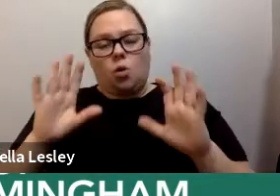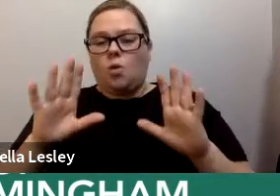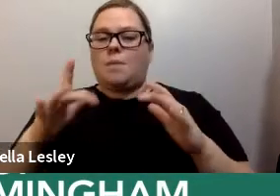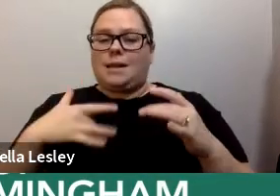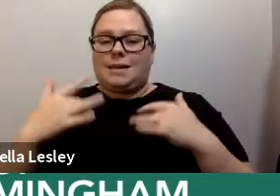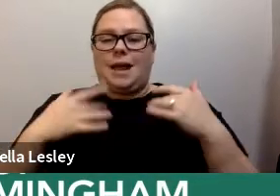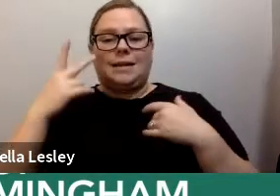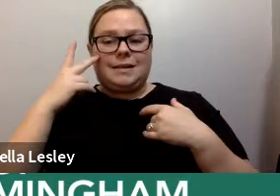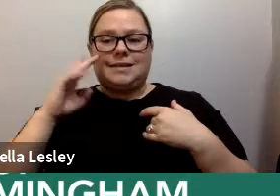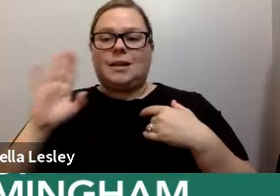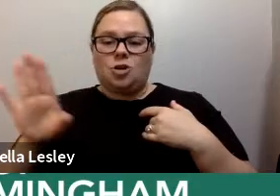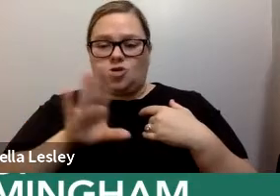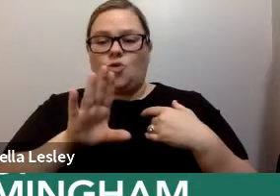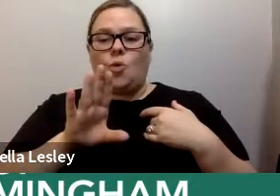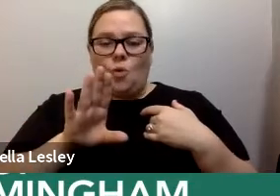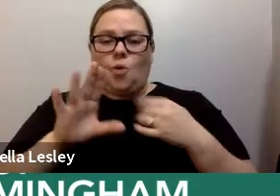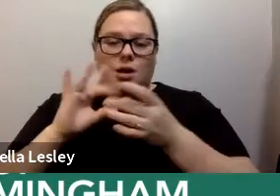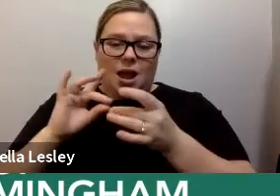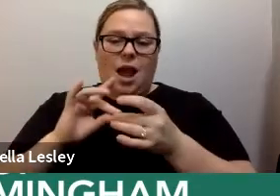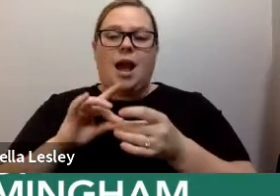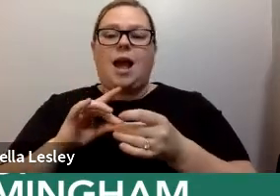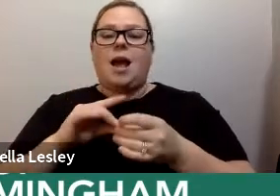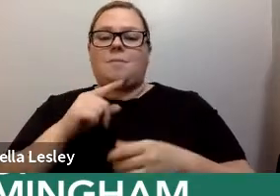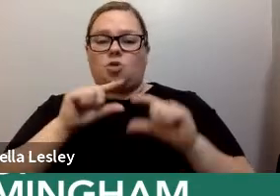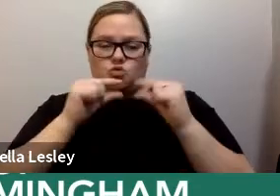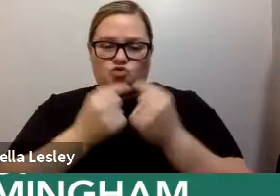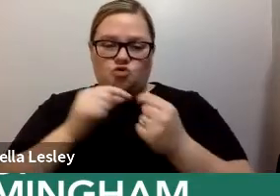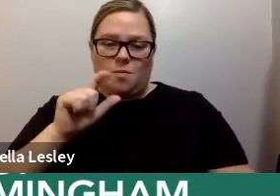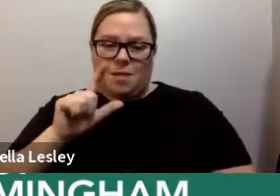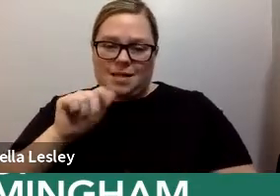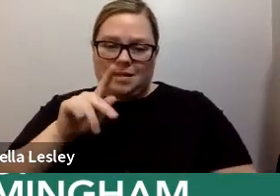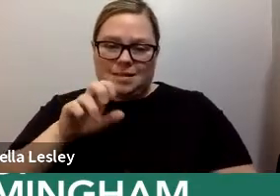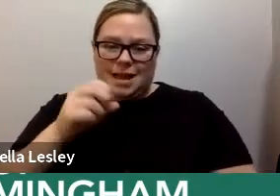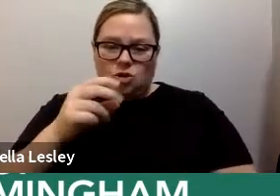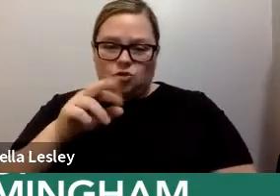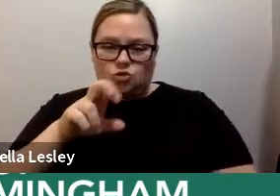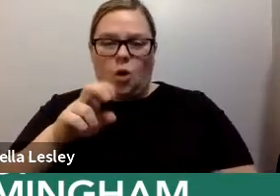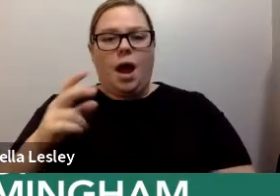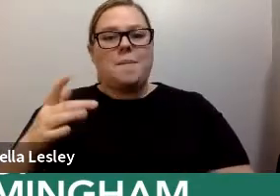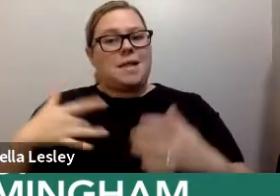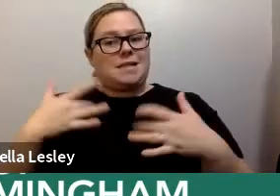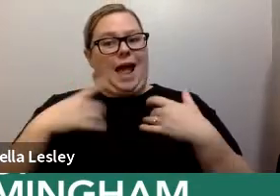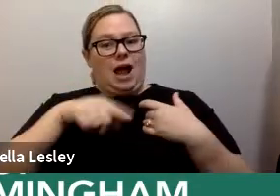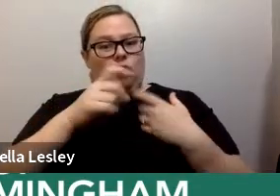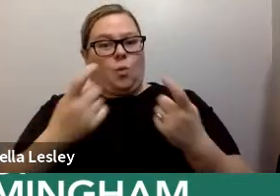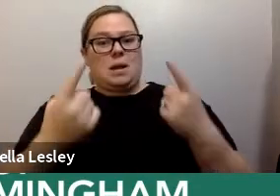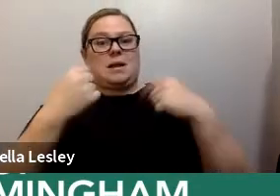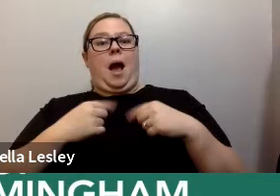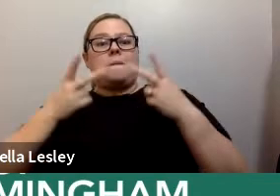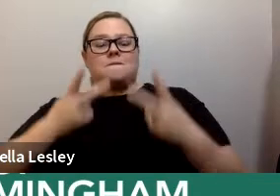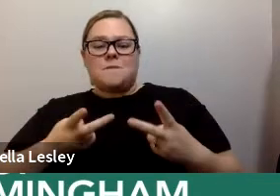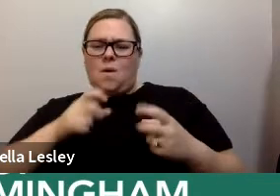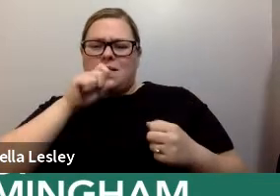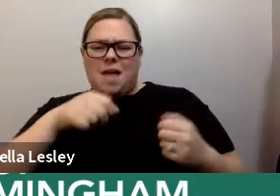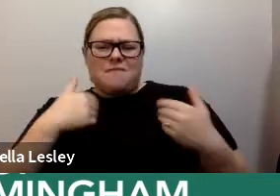know Jeff Underwood and the group at Lakeshore Foundation. You know Lakeshore. I was excited to hear that you want to come here and visit. We would love to have you. We